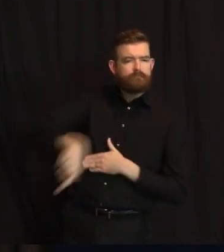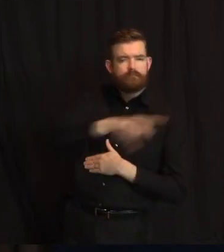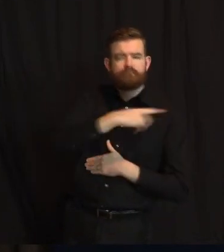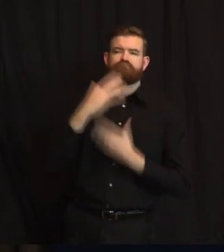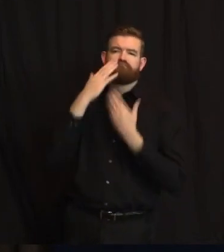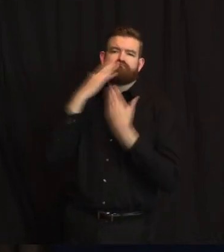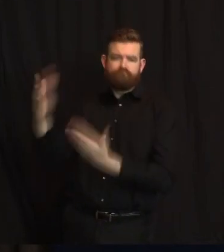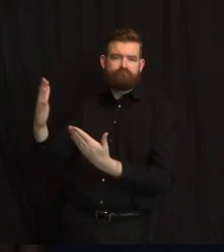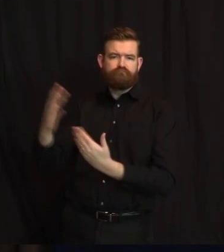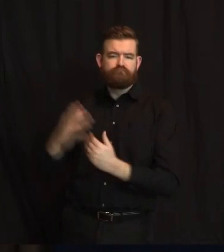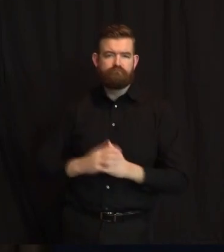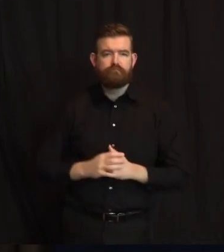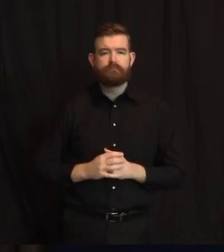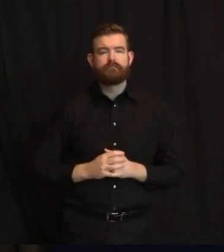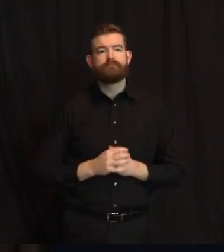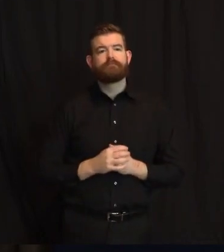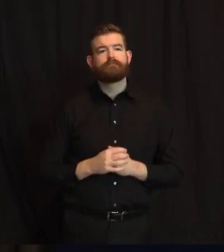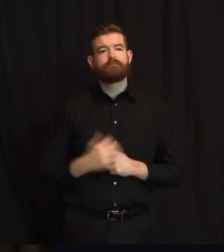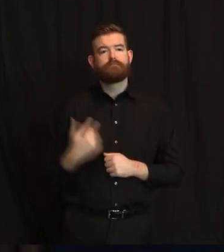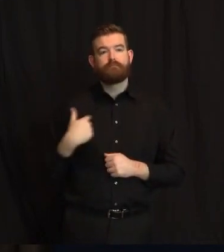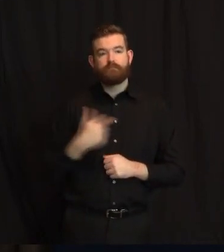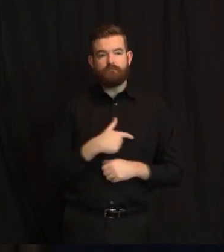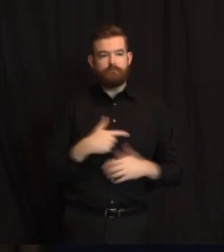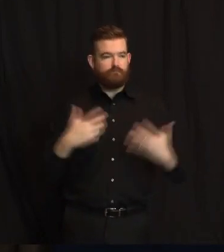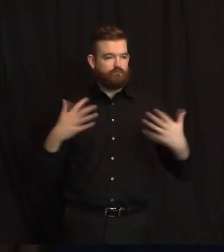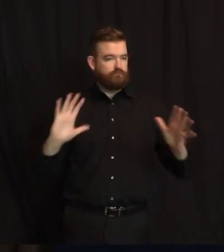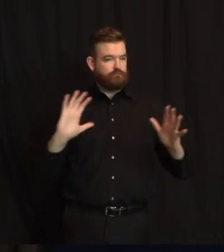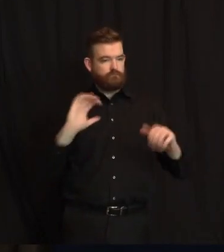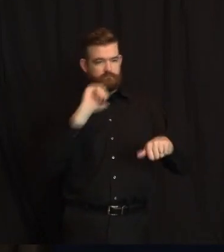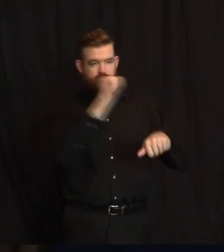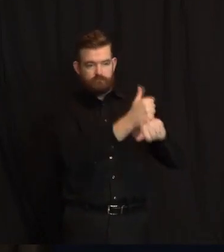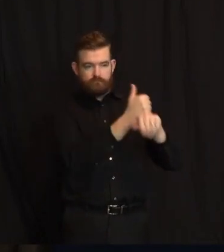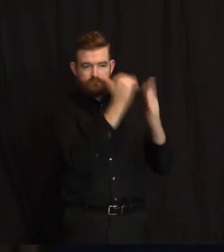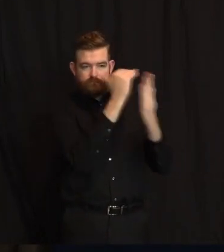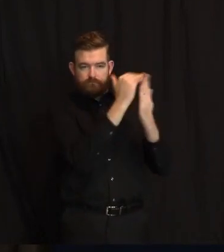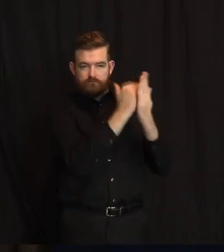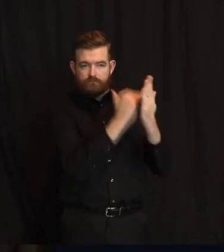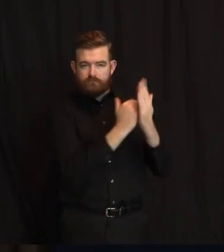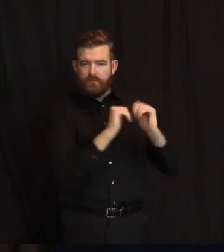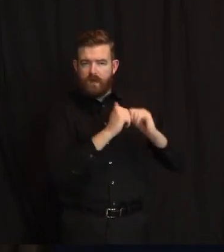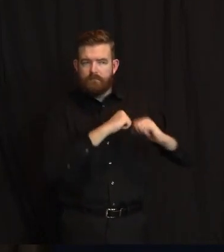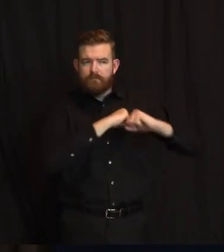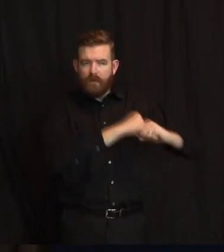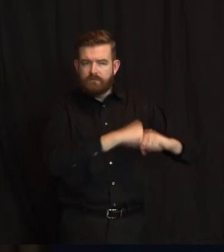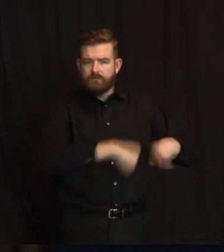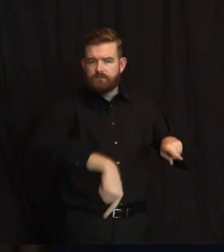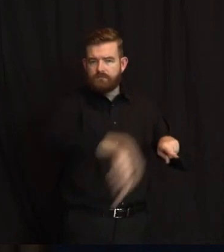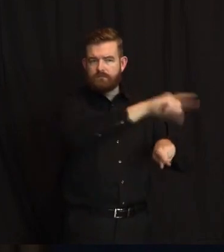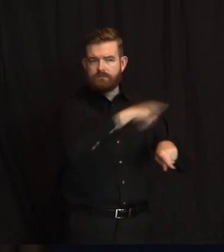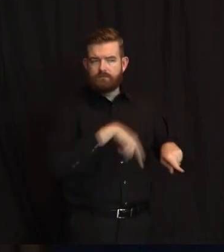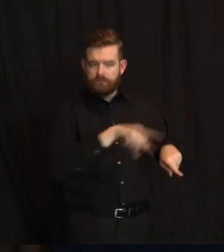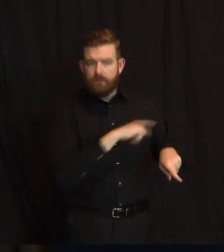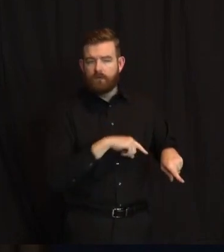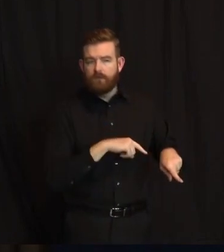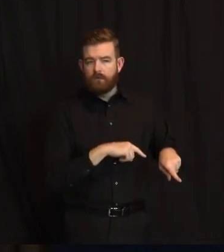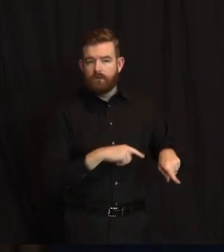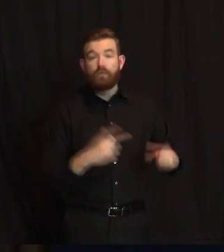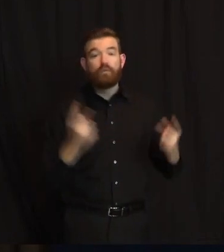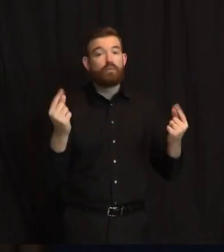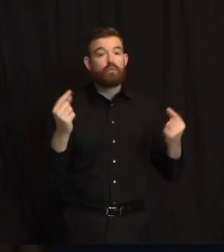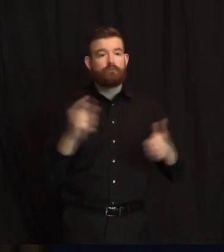taken significant strides to combat this pandemic, and it starts with cleaning and disinfecting